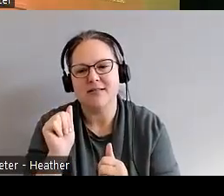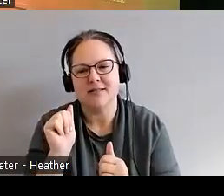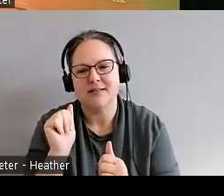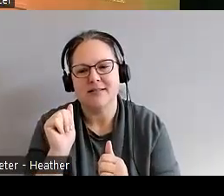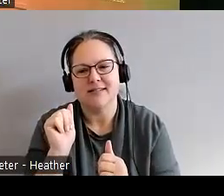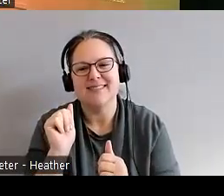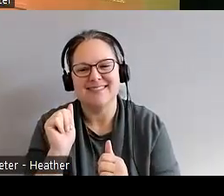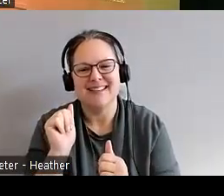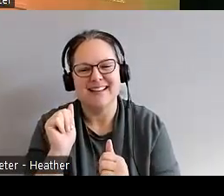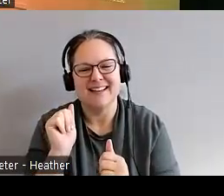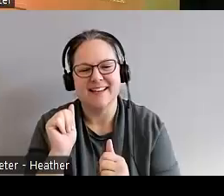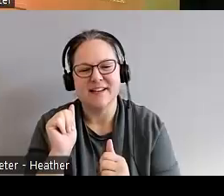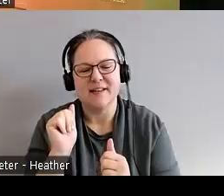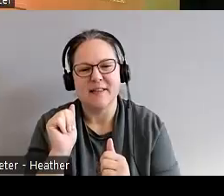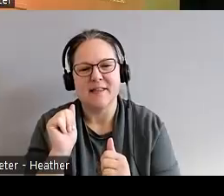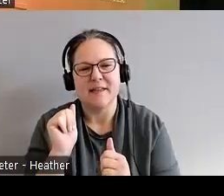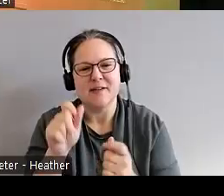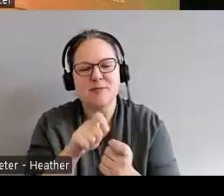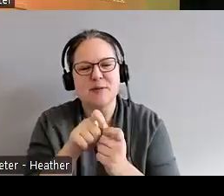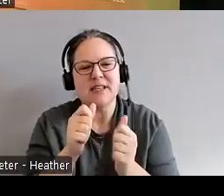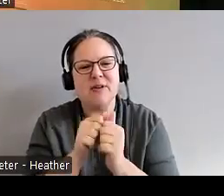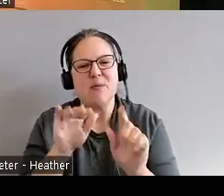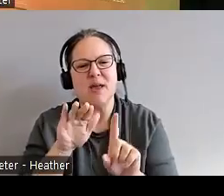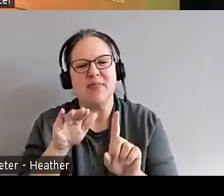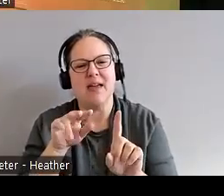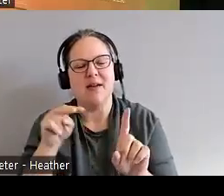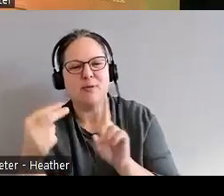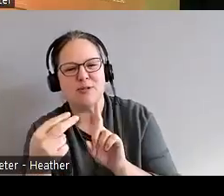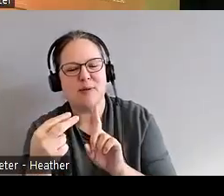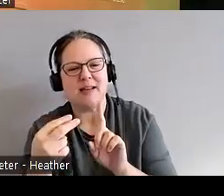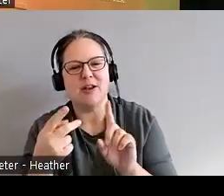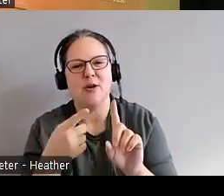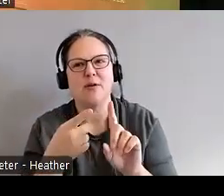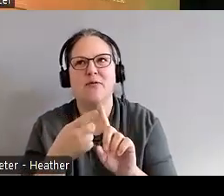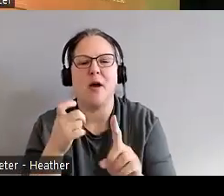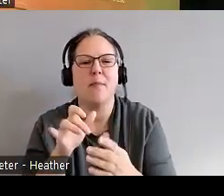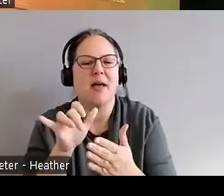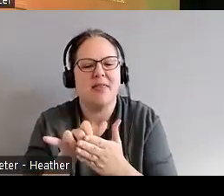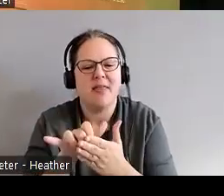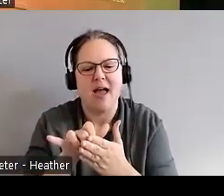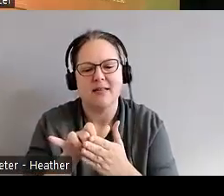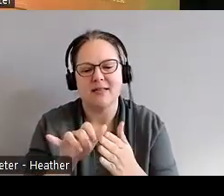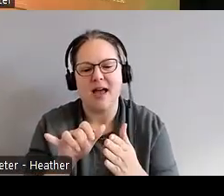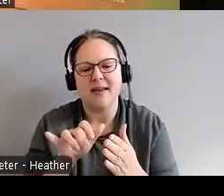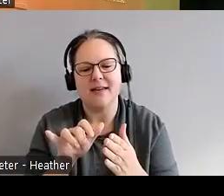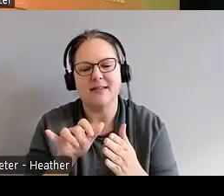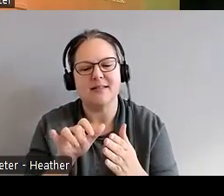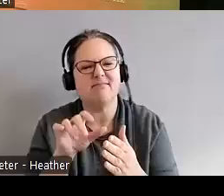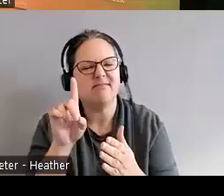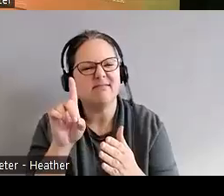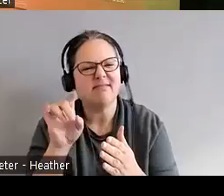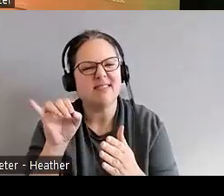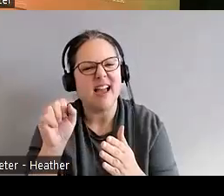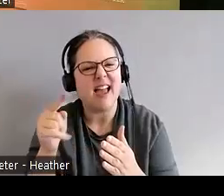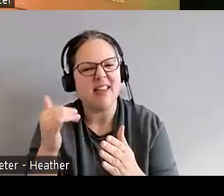particularly from the angle of this diathesis stress sort of model in that sense. One of the things that I always